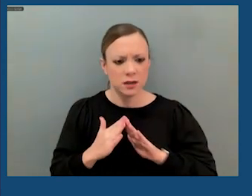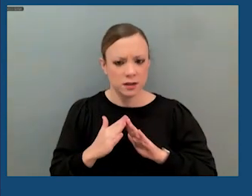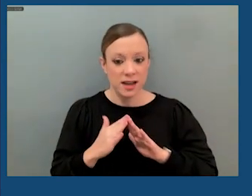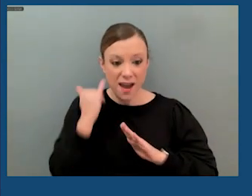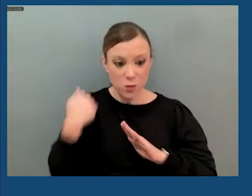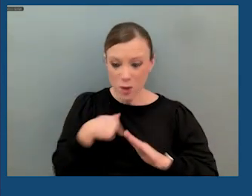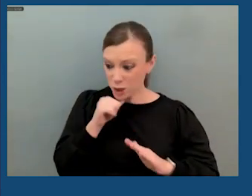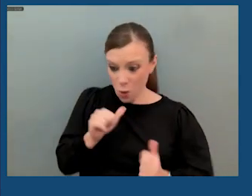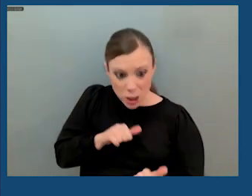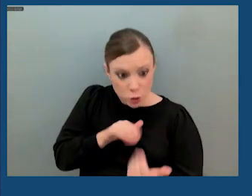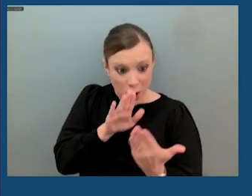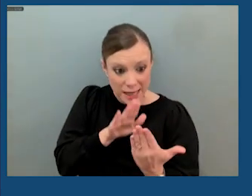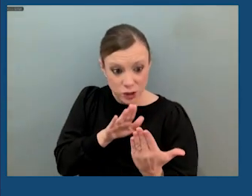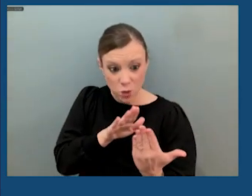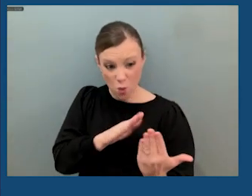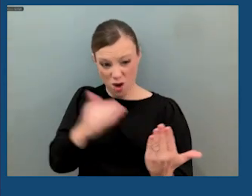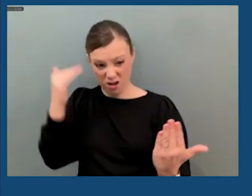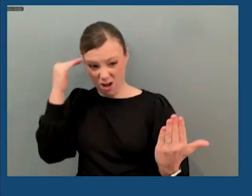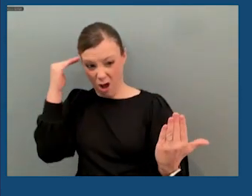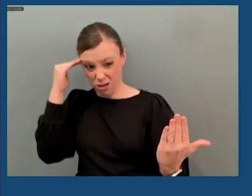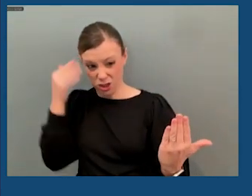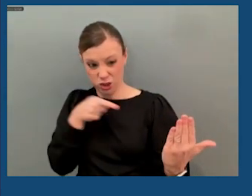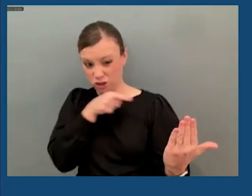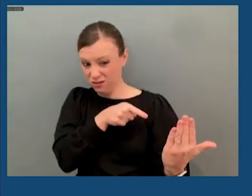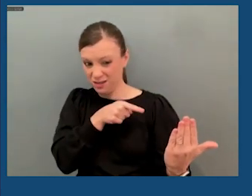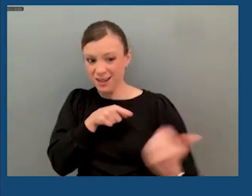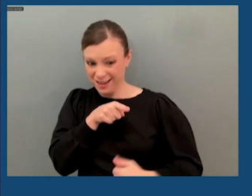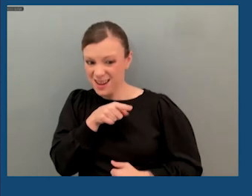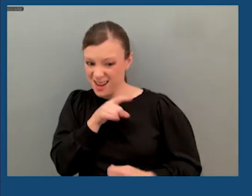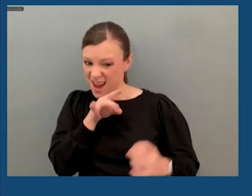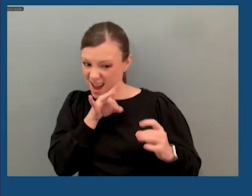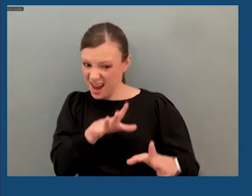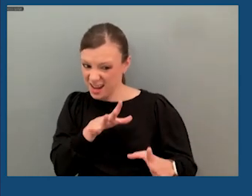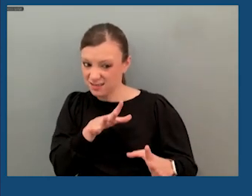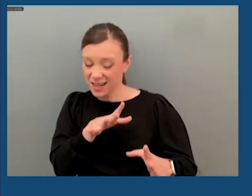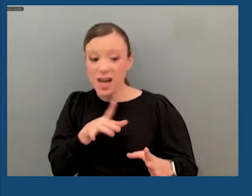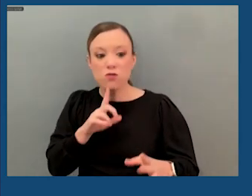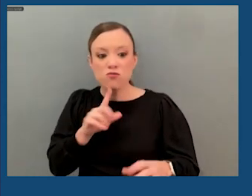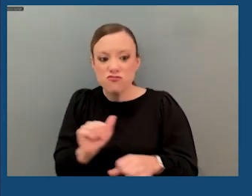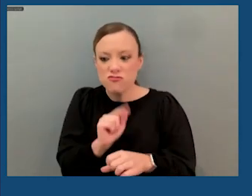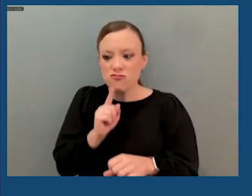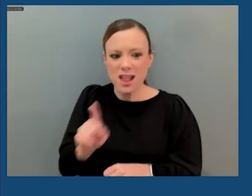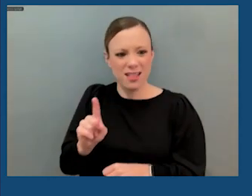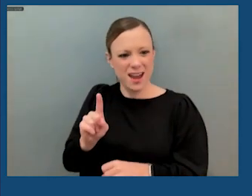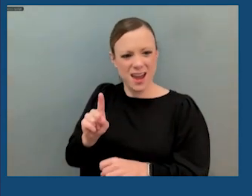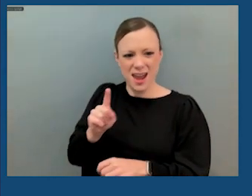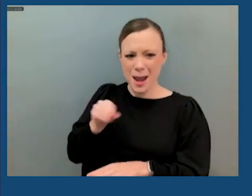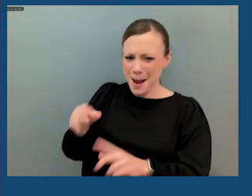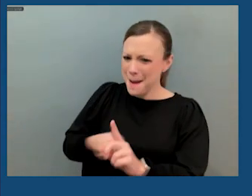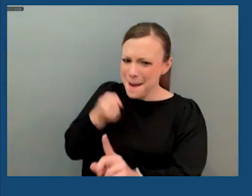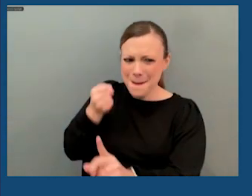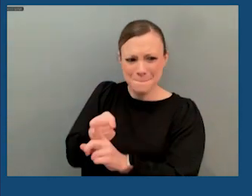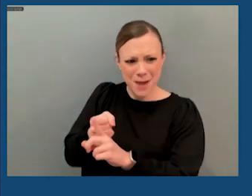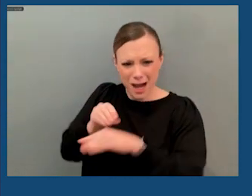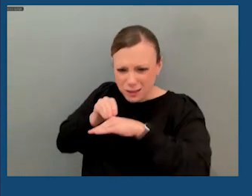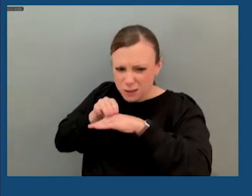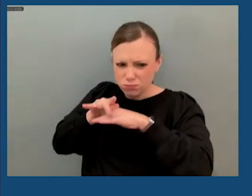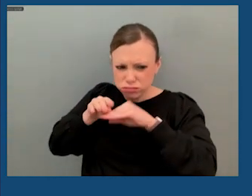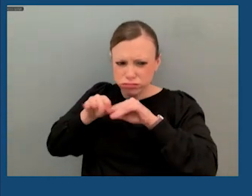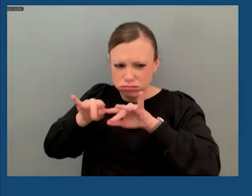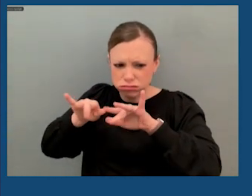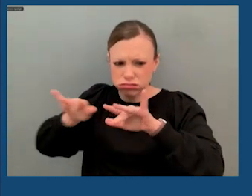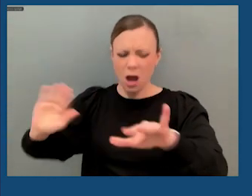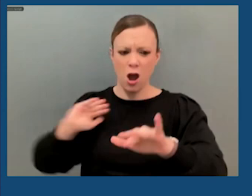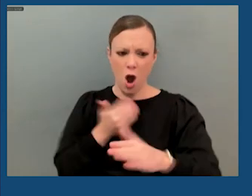acknowledge hate, there is a long-term corrosive impact on our communities. We will continue to see hate crimes